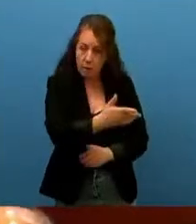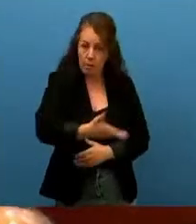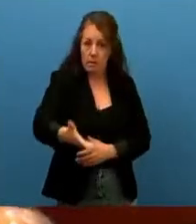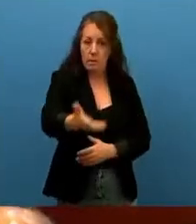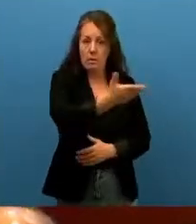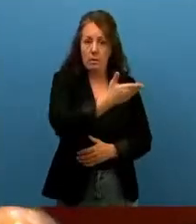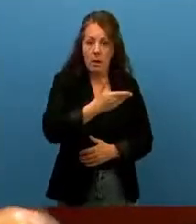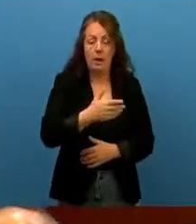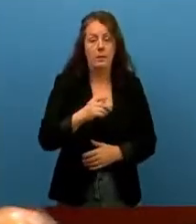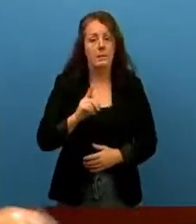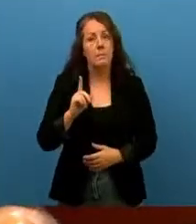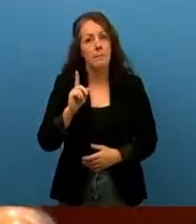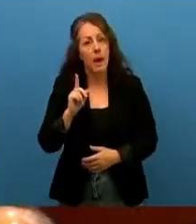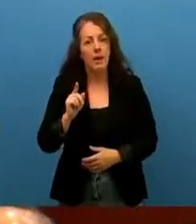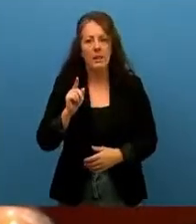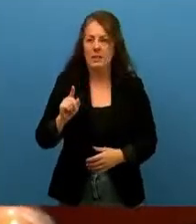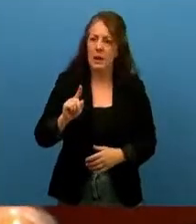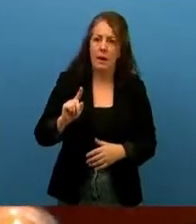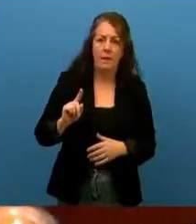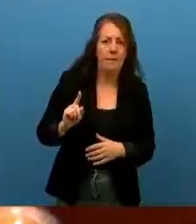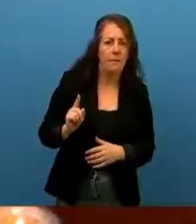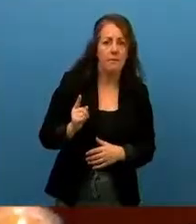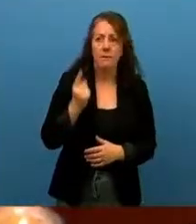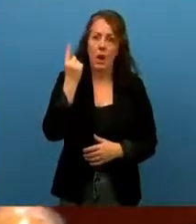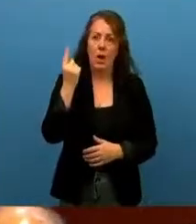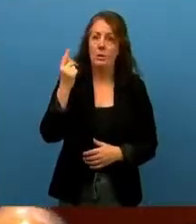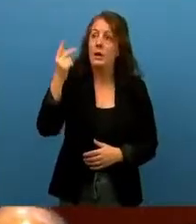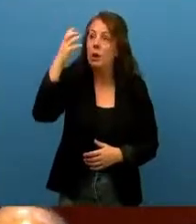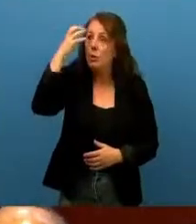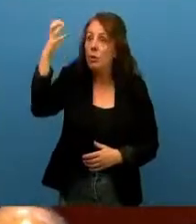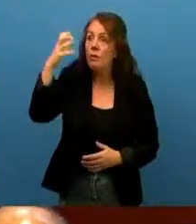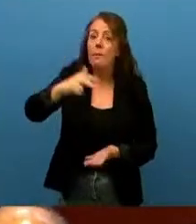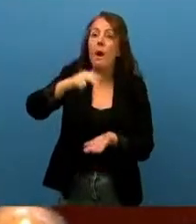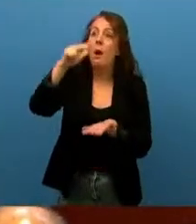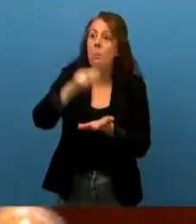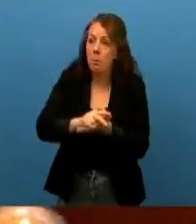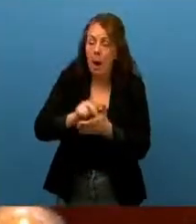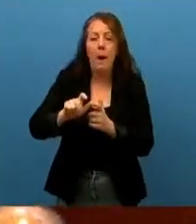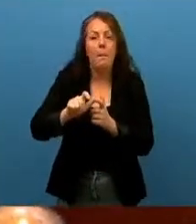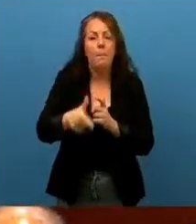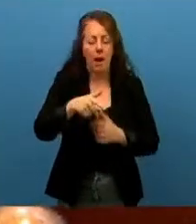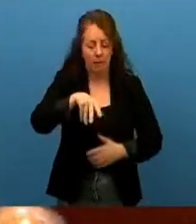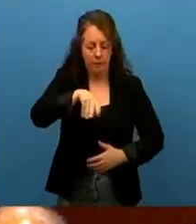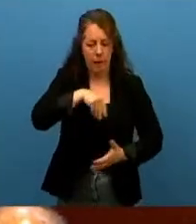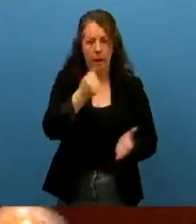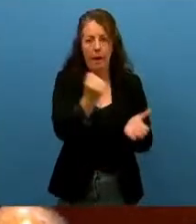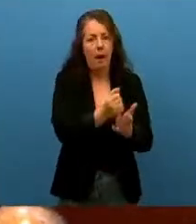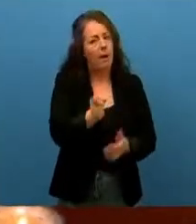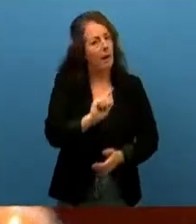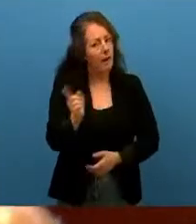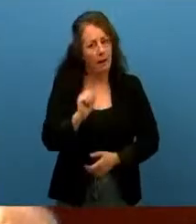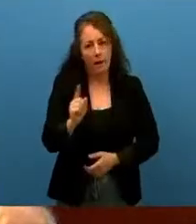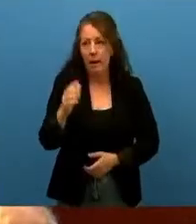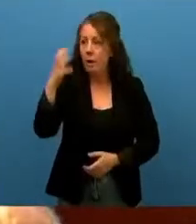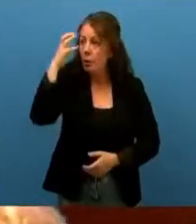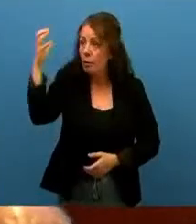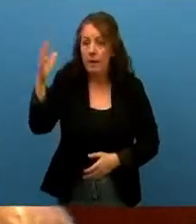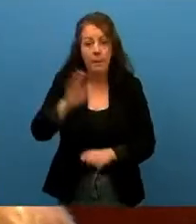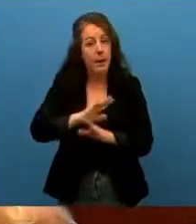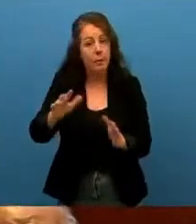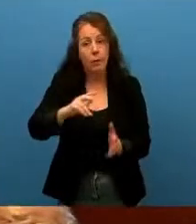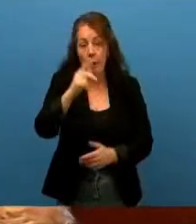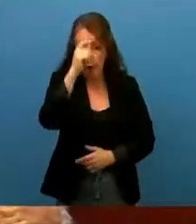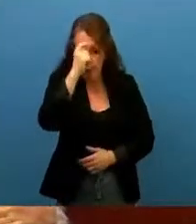for accreditation. Moreover, Indigenous peoples, representatives before the Human Rights Council should be legitimately